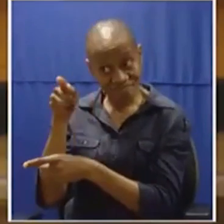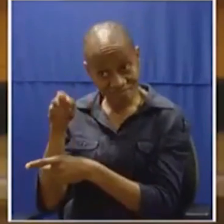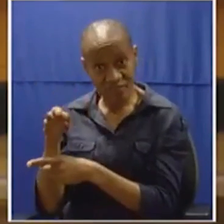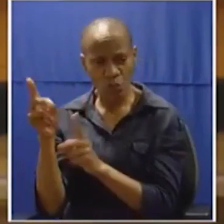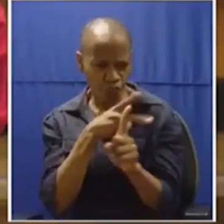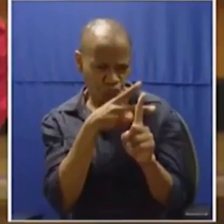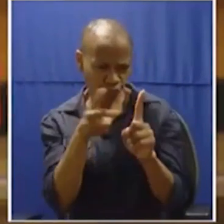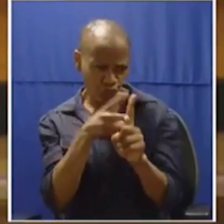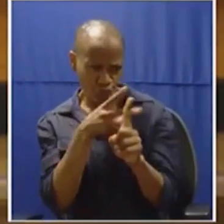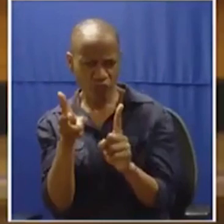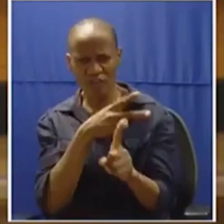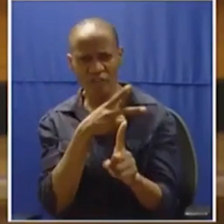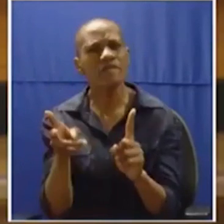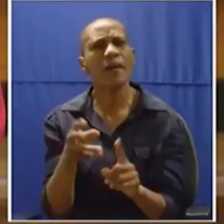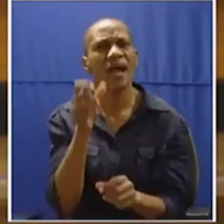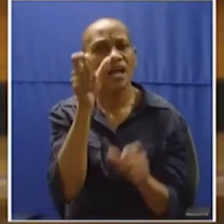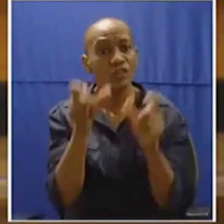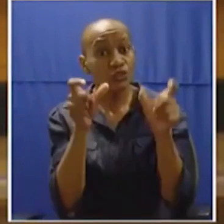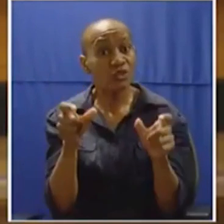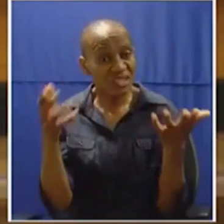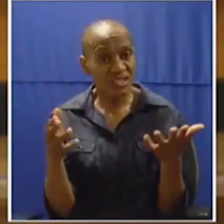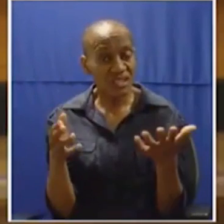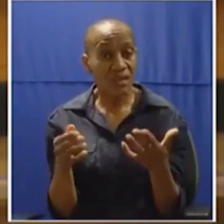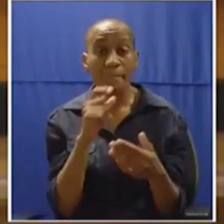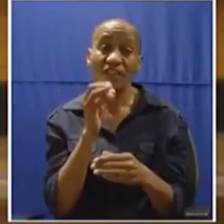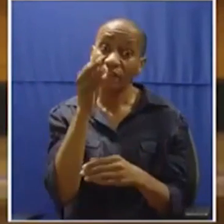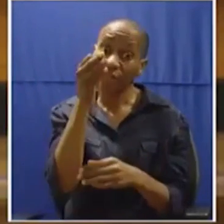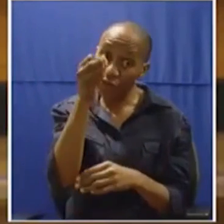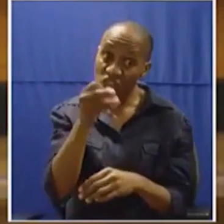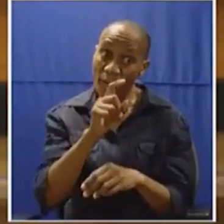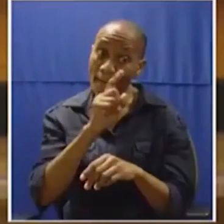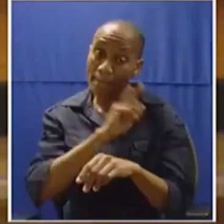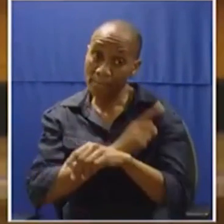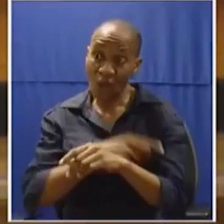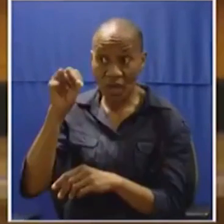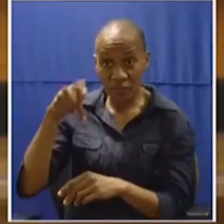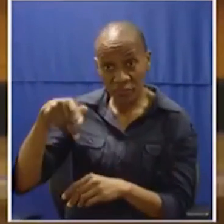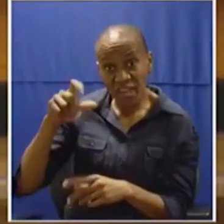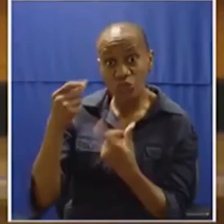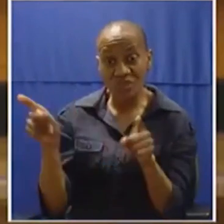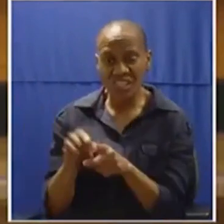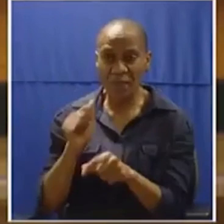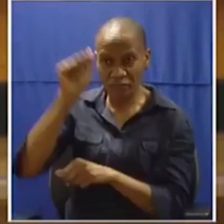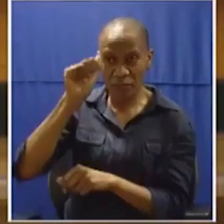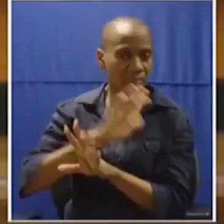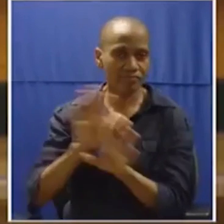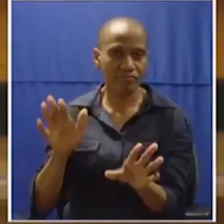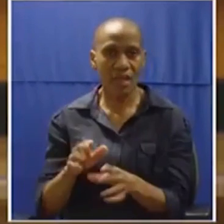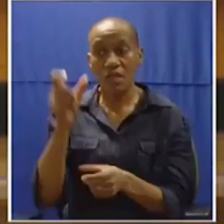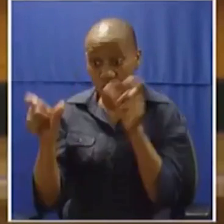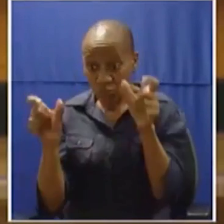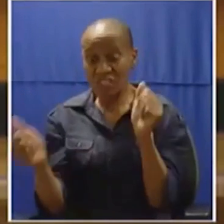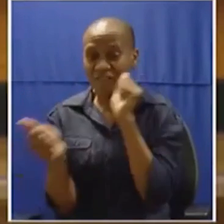and terrorize students so that they will never dare challenge the power of the state. Unemployed students were arrested in the dorm